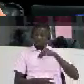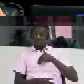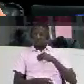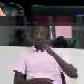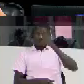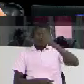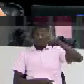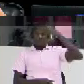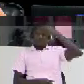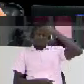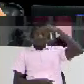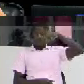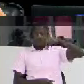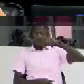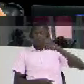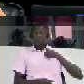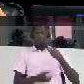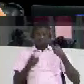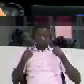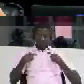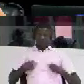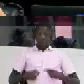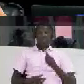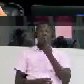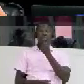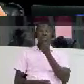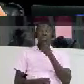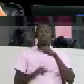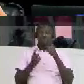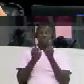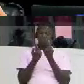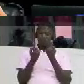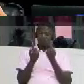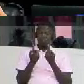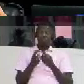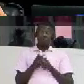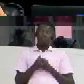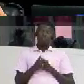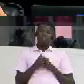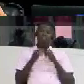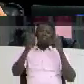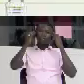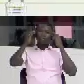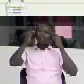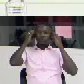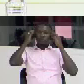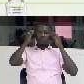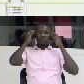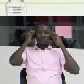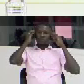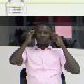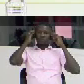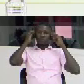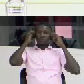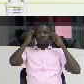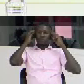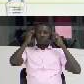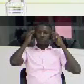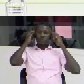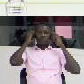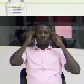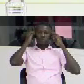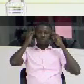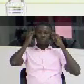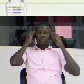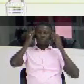police headquarters and they were dressed in red. Mr. Colley jégal ma ci li ma la dog waaye balaa ñoo